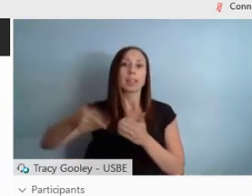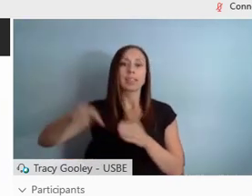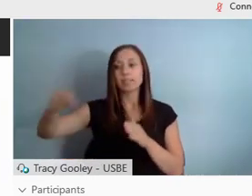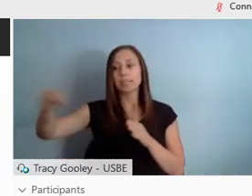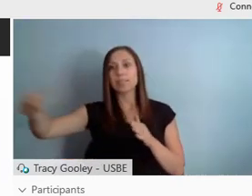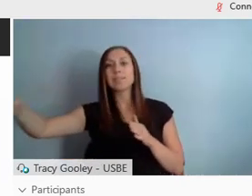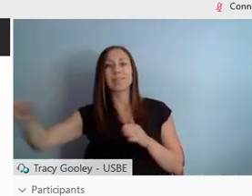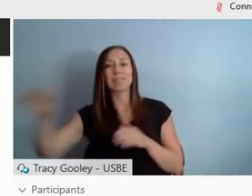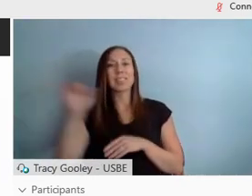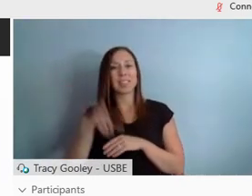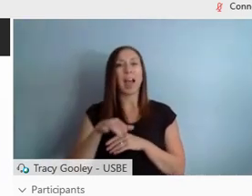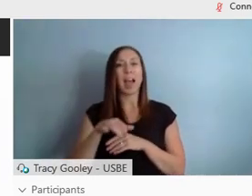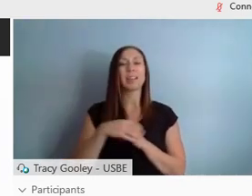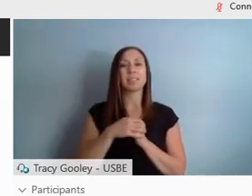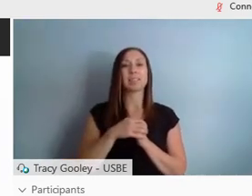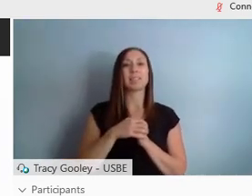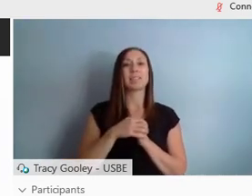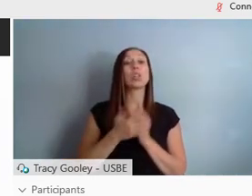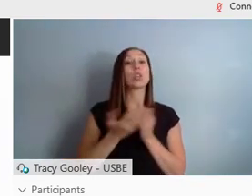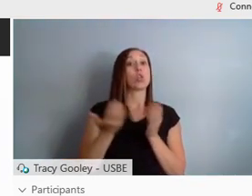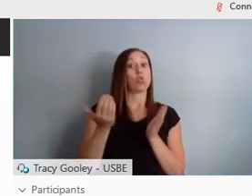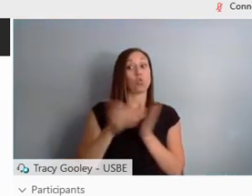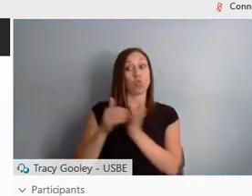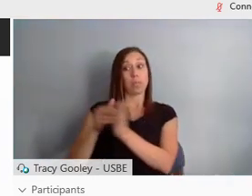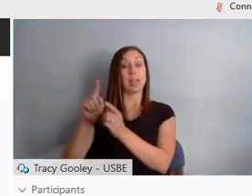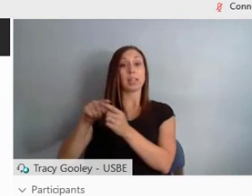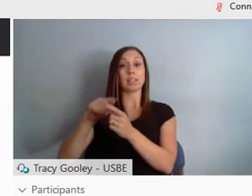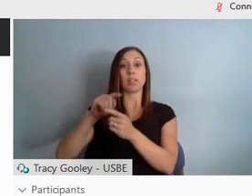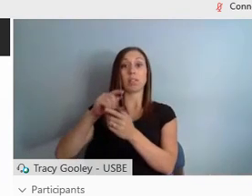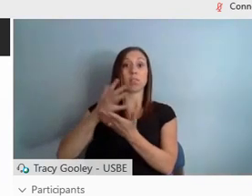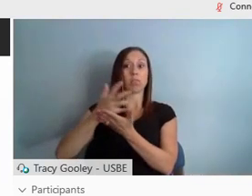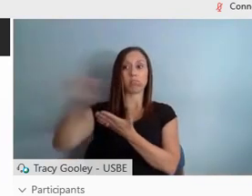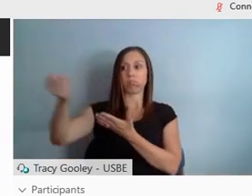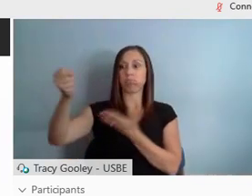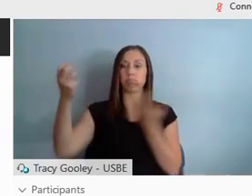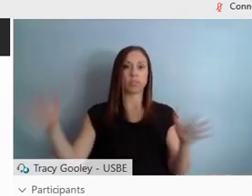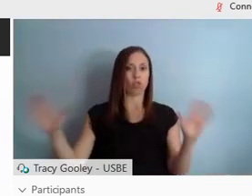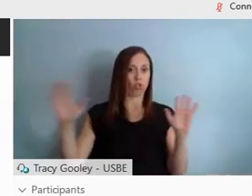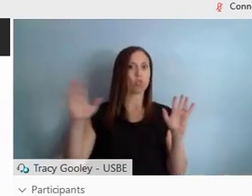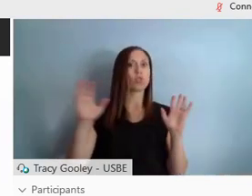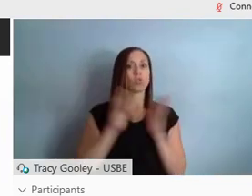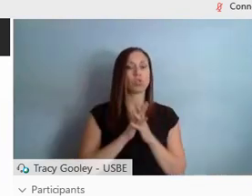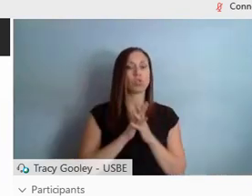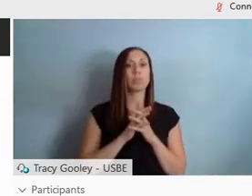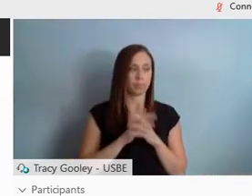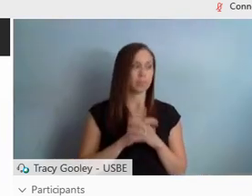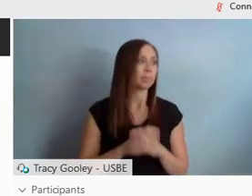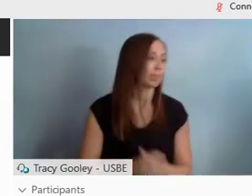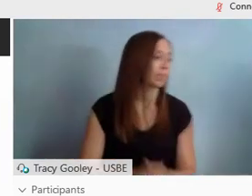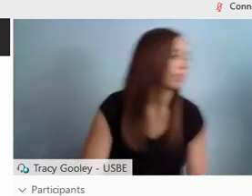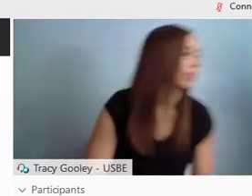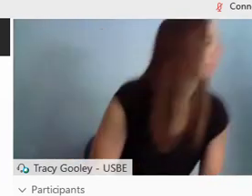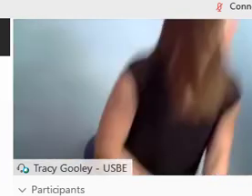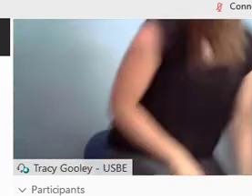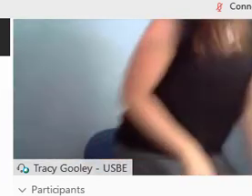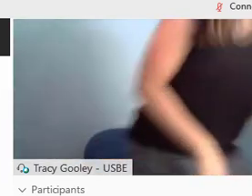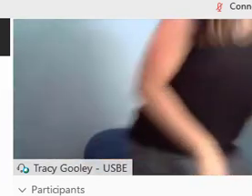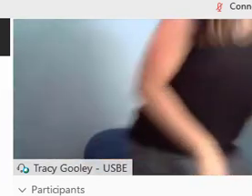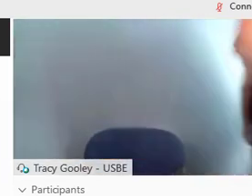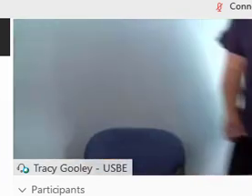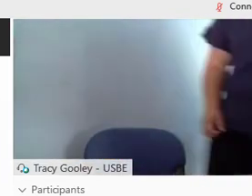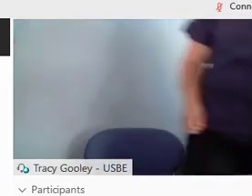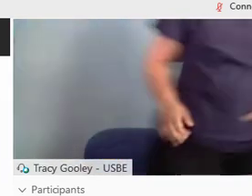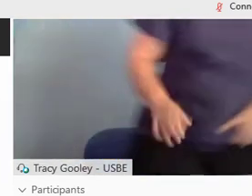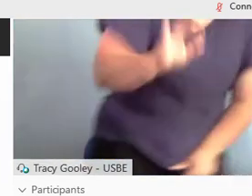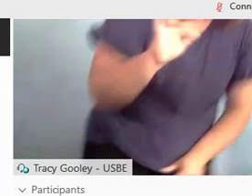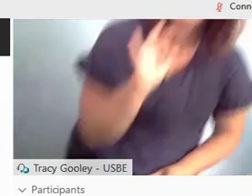of the pattern. And then you'll repeat that until all of the manipulatives have been used. So on this one, it's